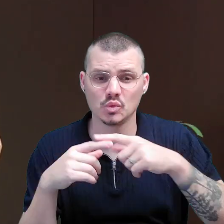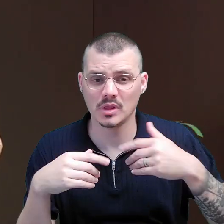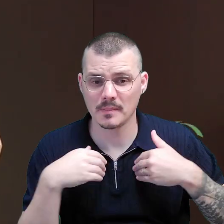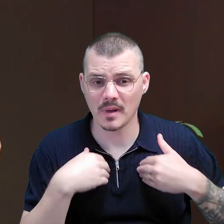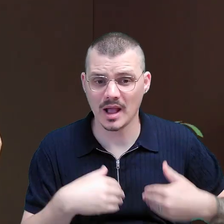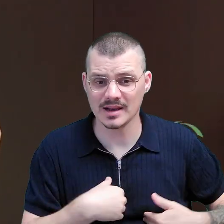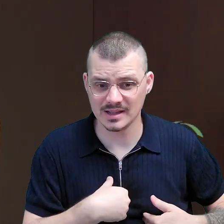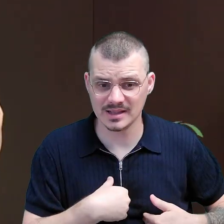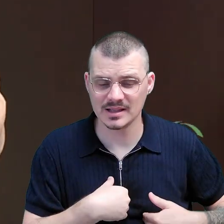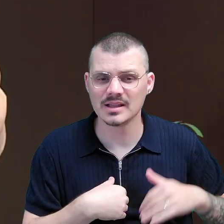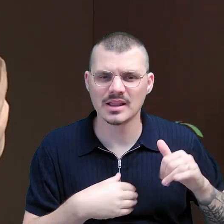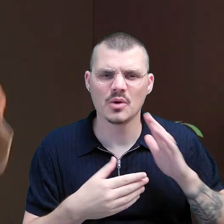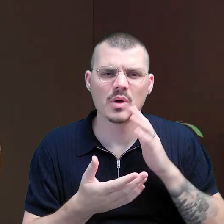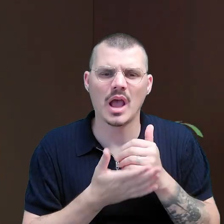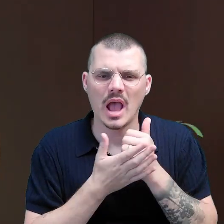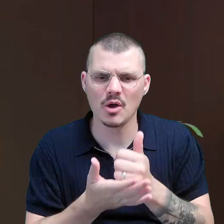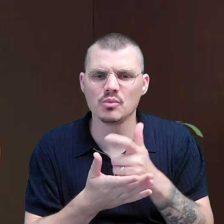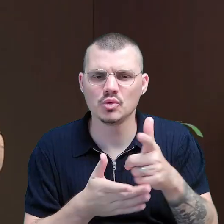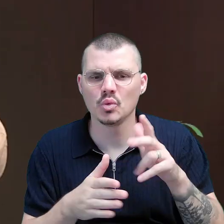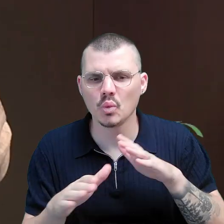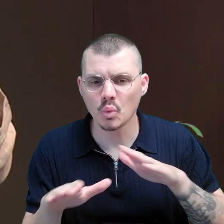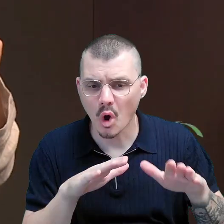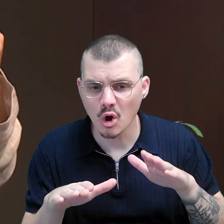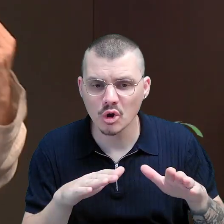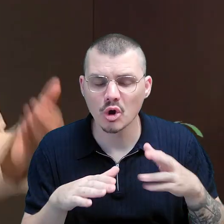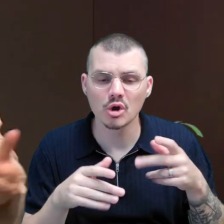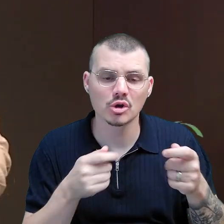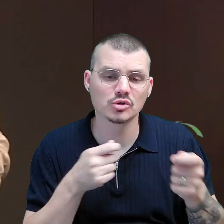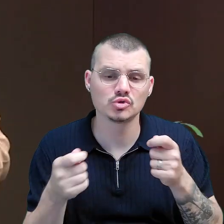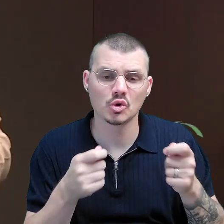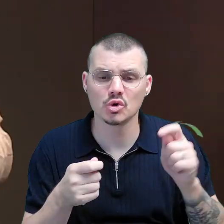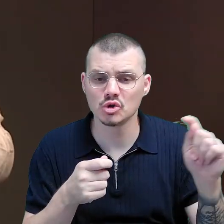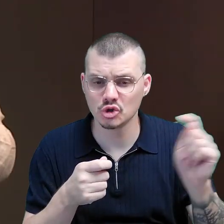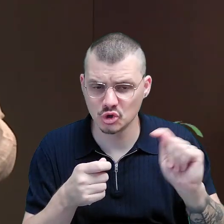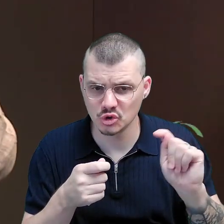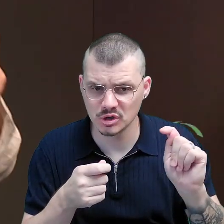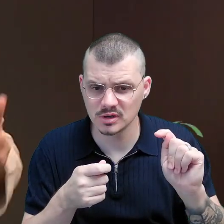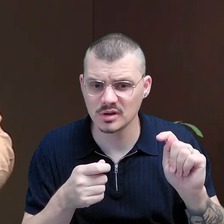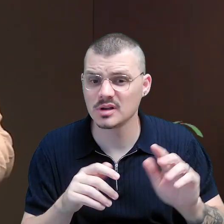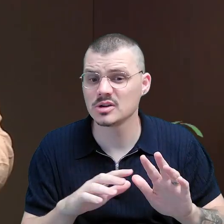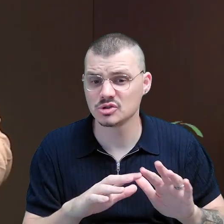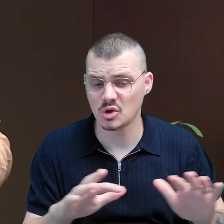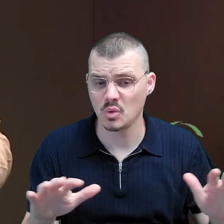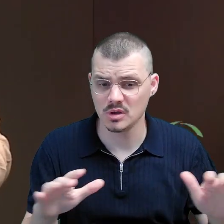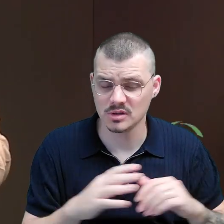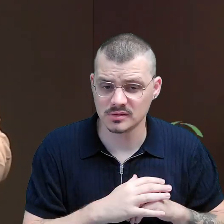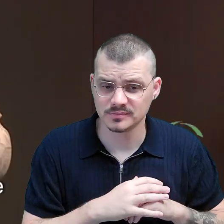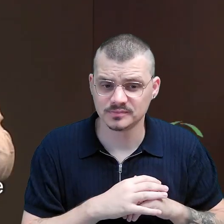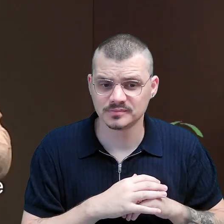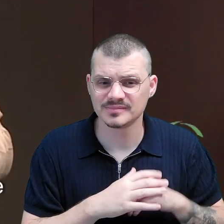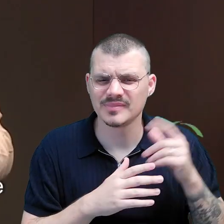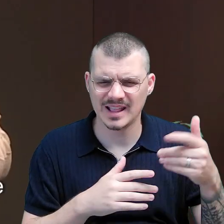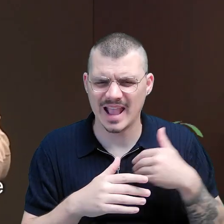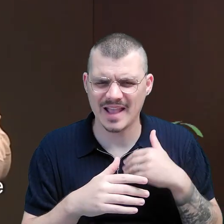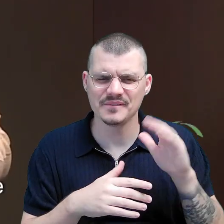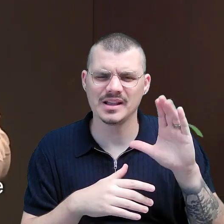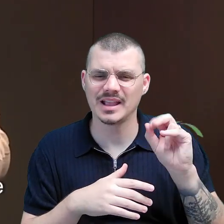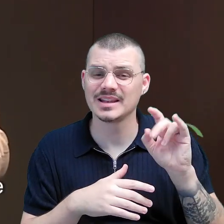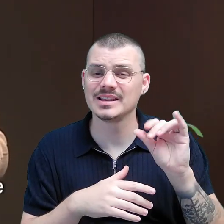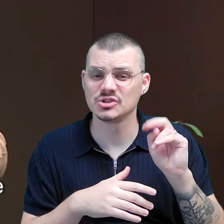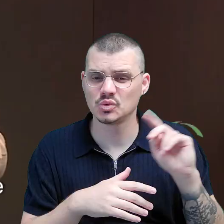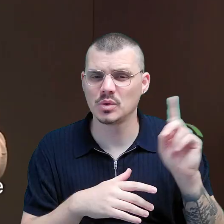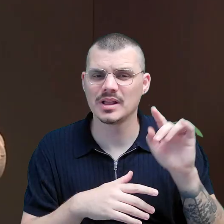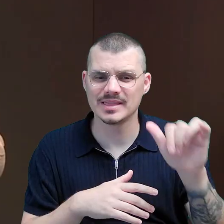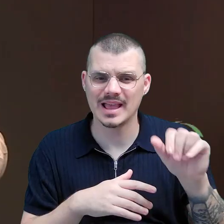body that help you walk and control your urine and so on, is there a condition